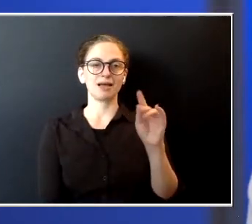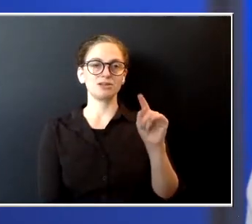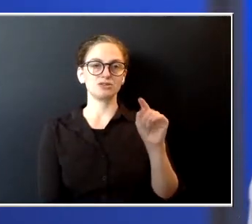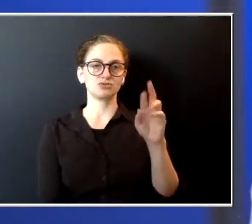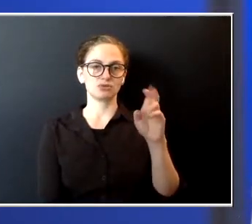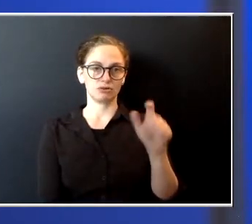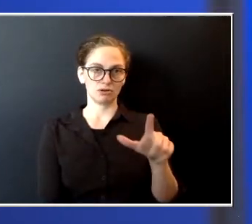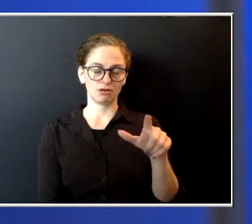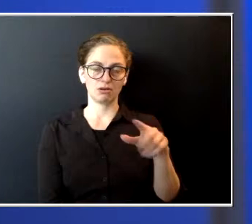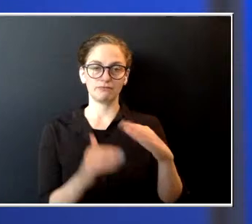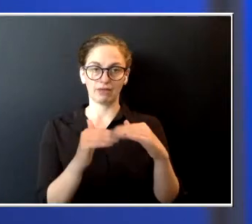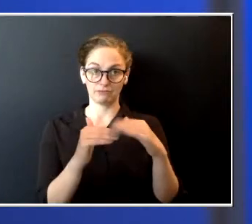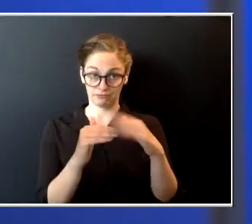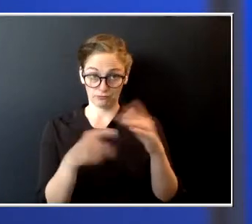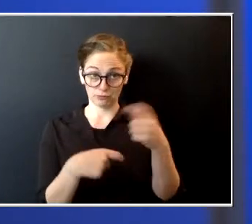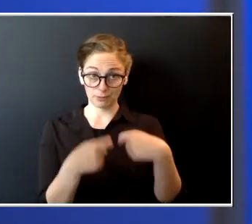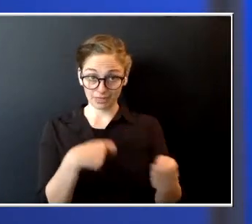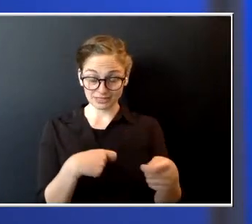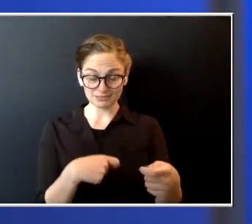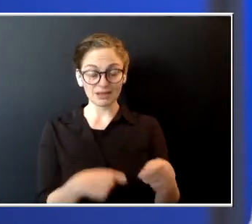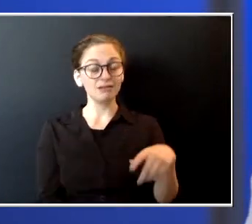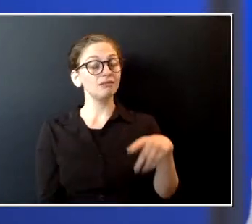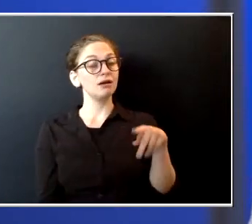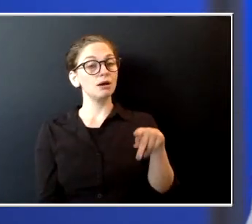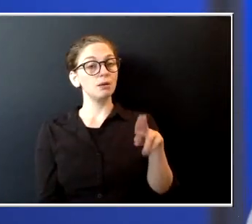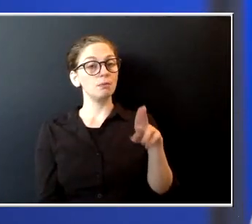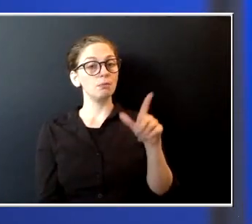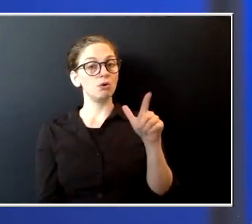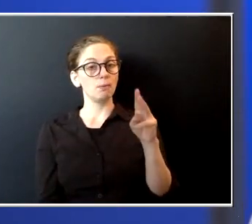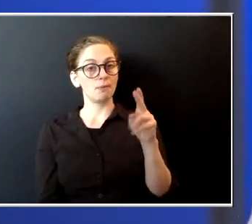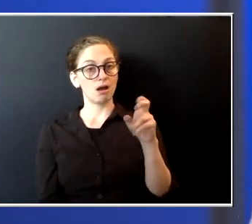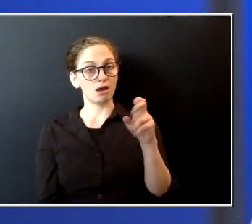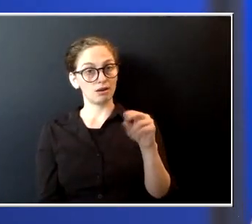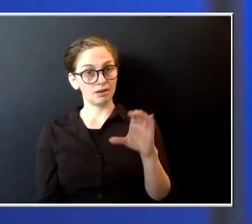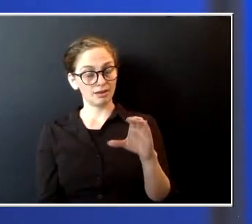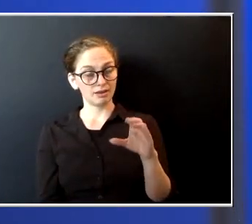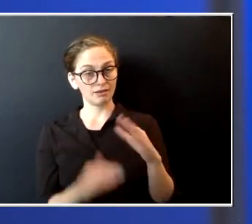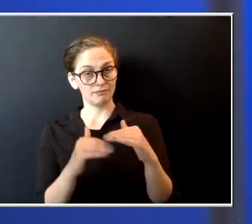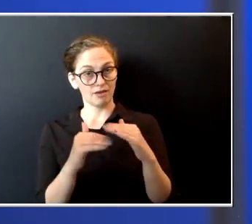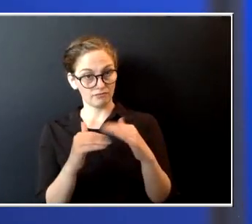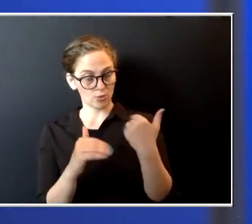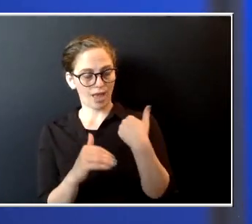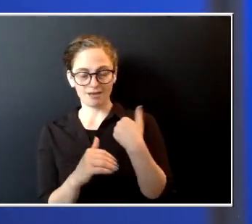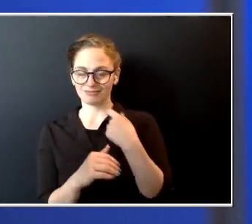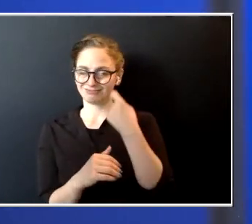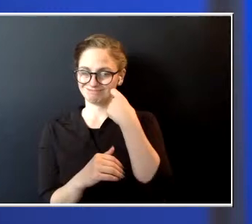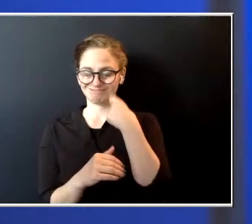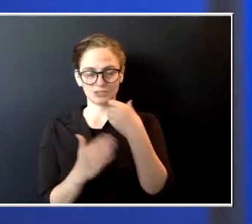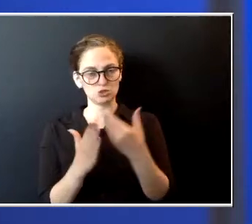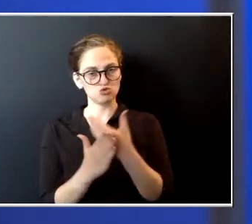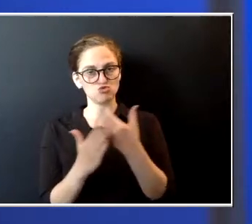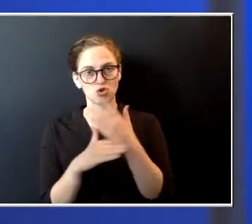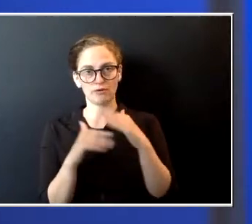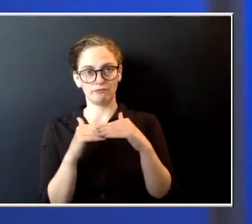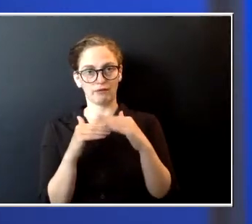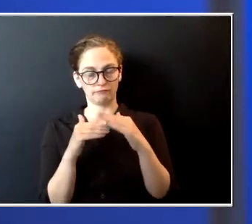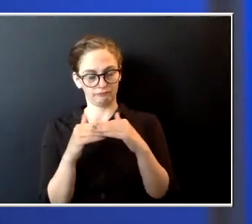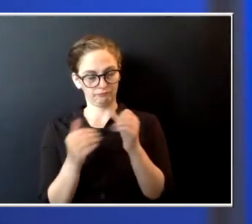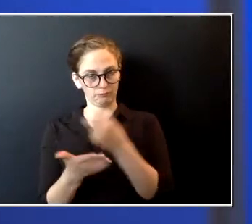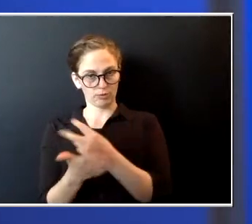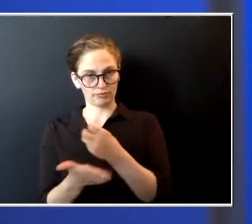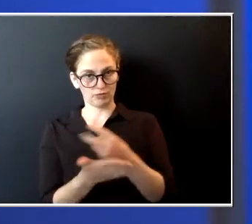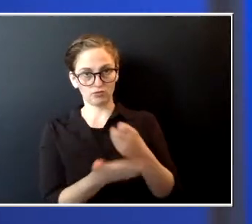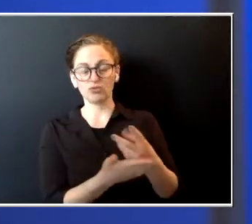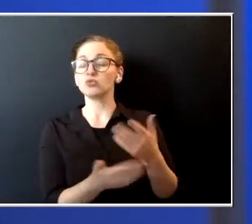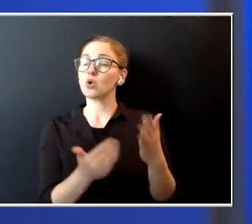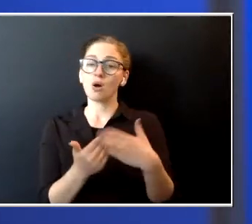there's new valves that just got approved a couple years ago. So really, we're treating almost all valvular disease with a transcatheter approach now. It's